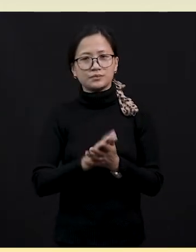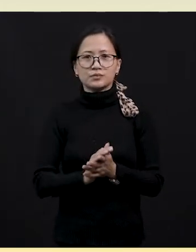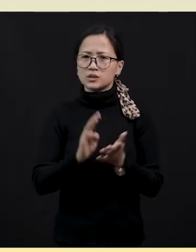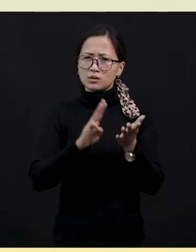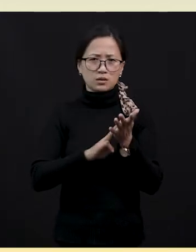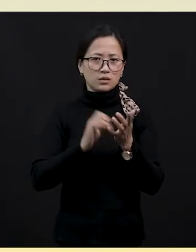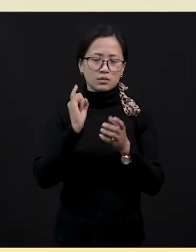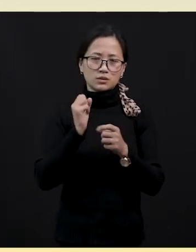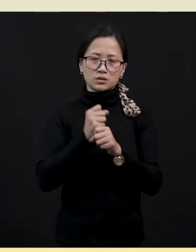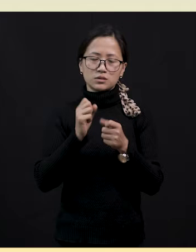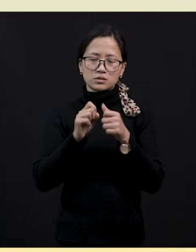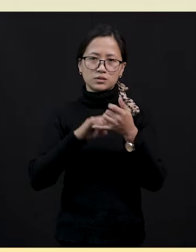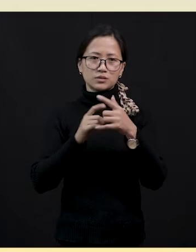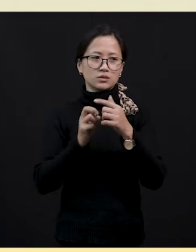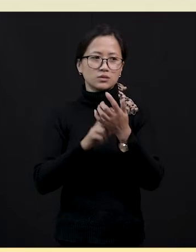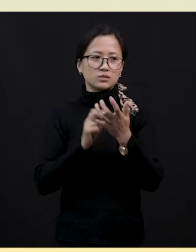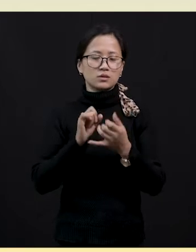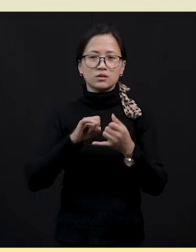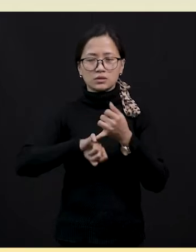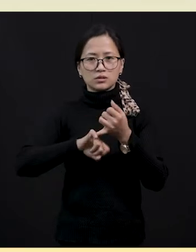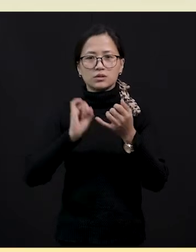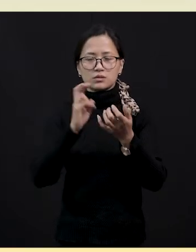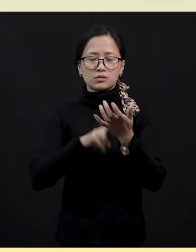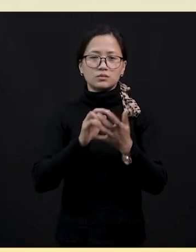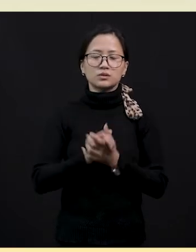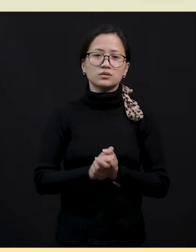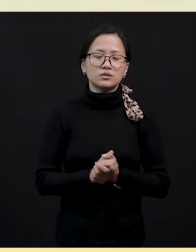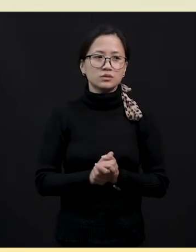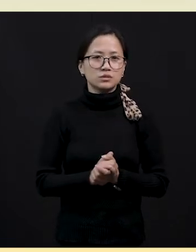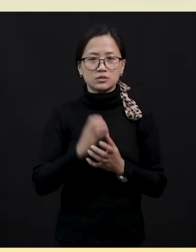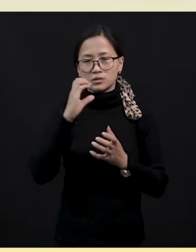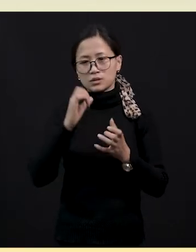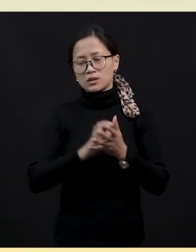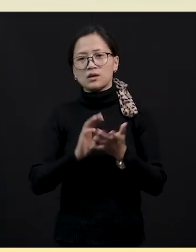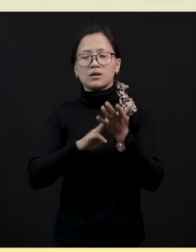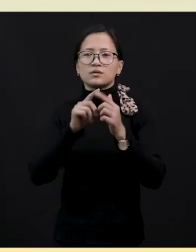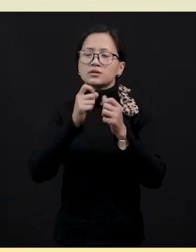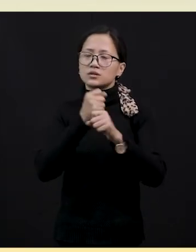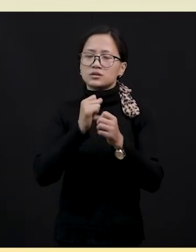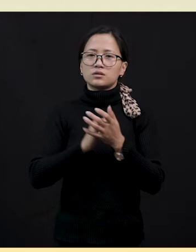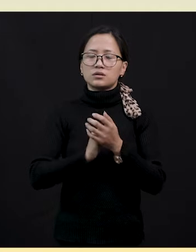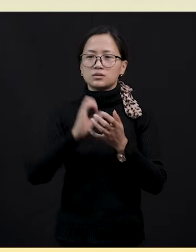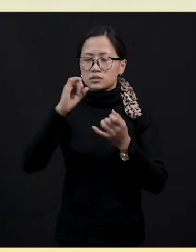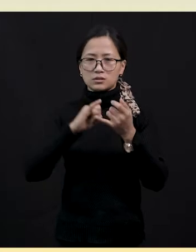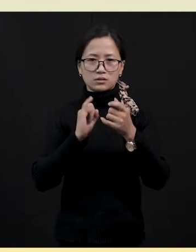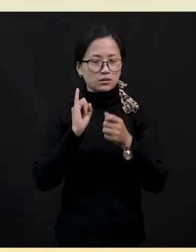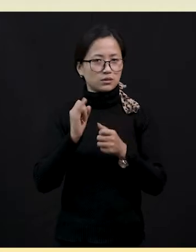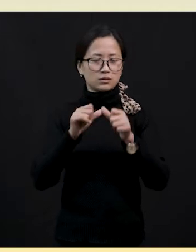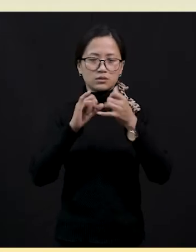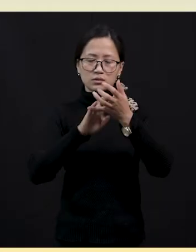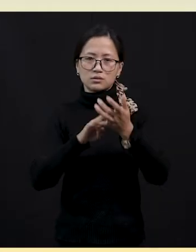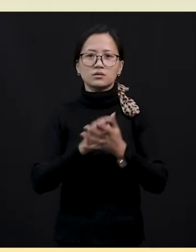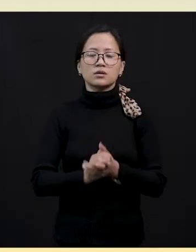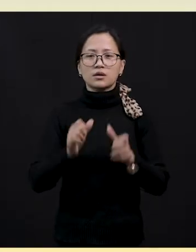magician, the astrologers. So they said that the king should go to the magician, and maybe the magician can tell